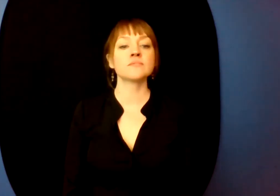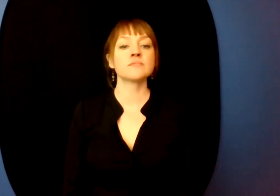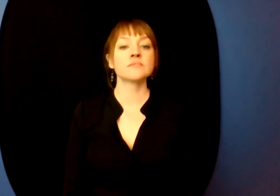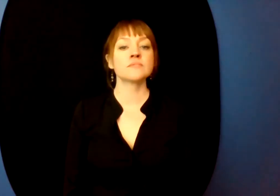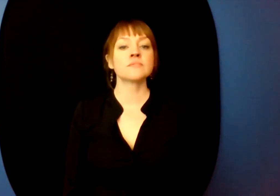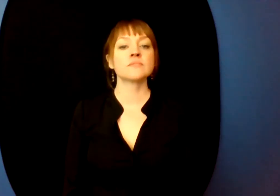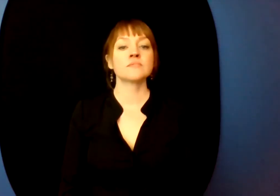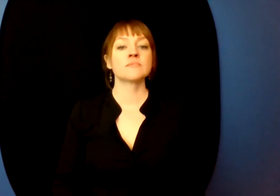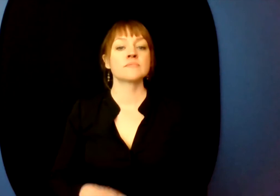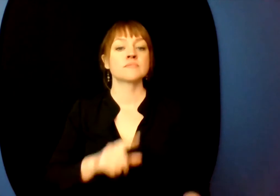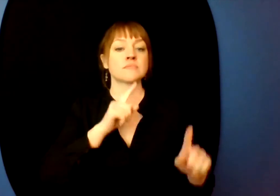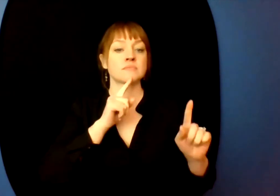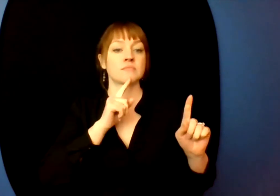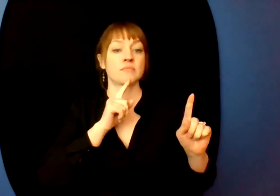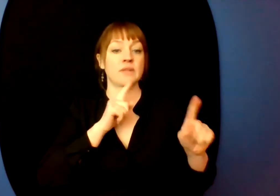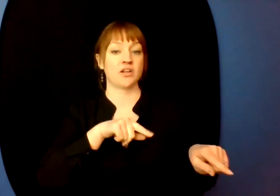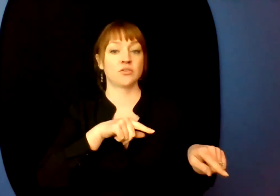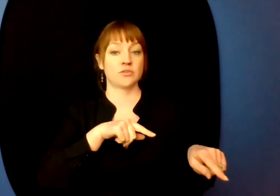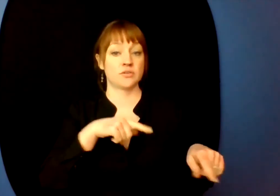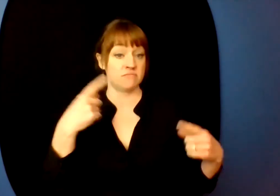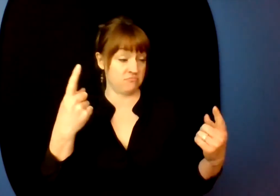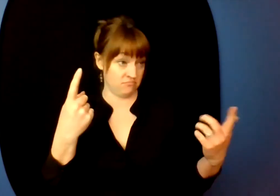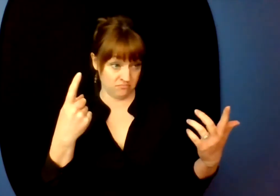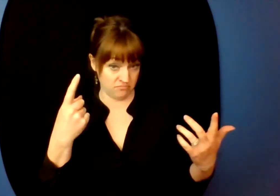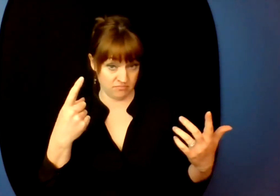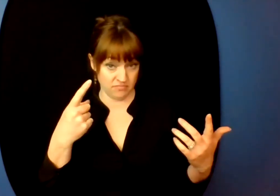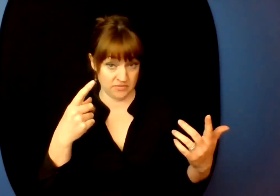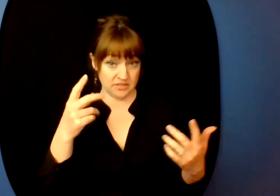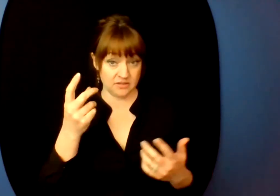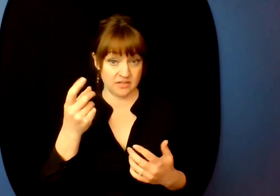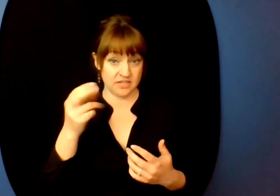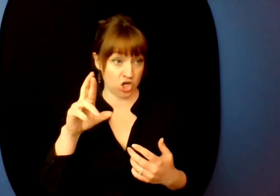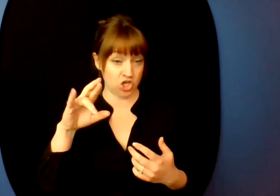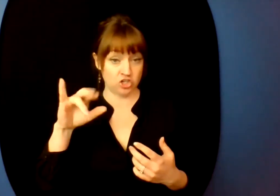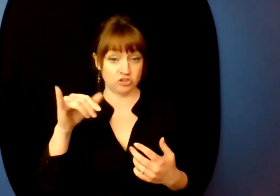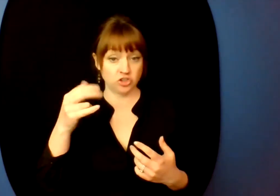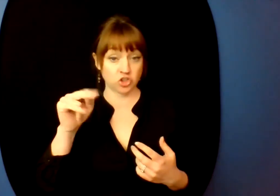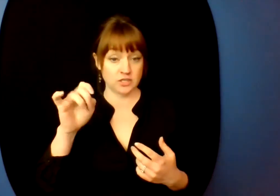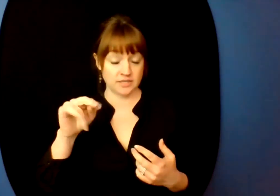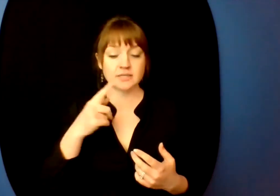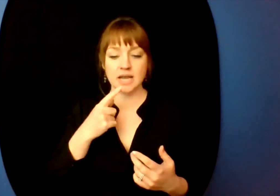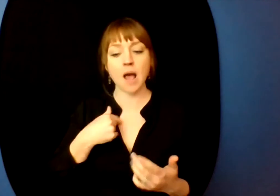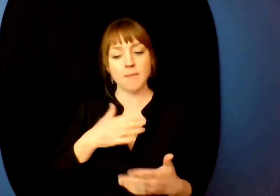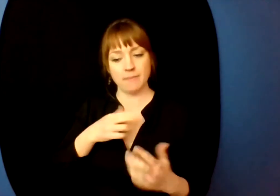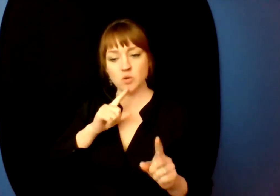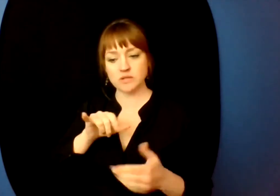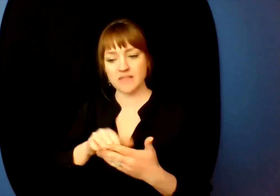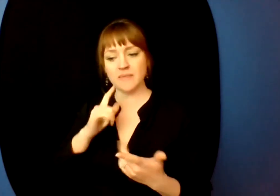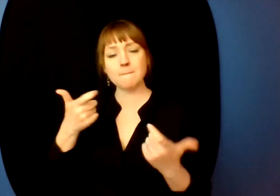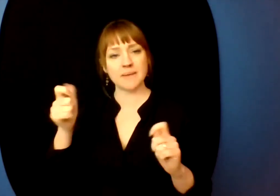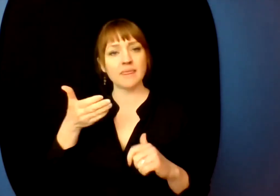I'm happy to jump in if nobody else has thoughts on that. So I think one of the biggest things that we have right now that's